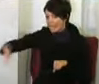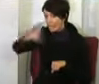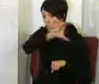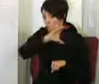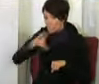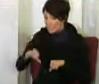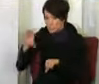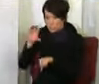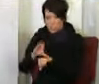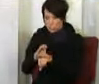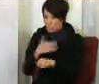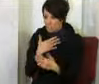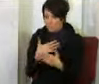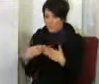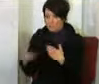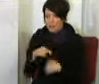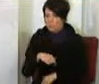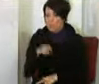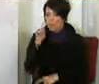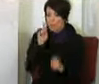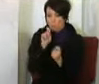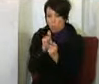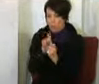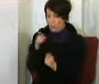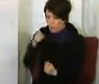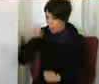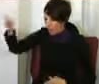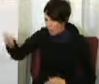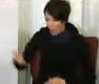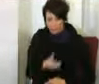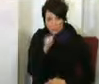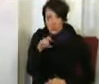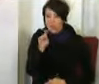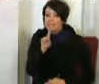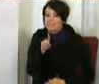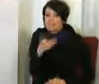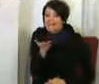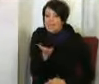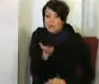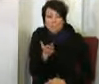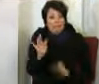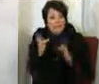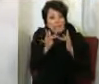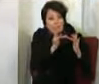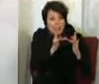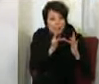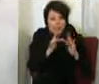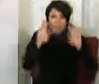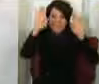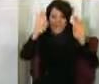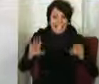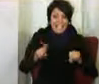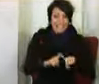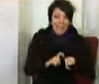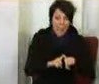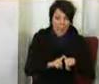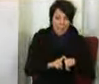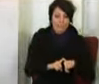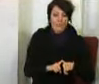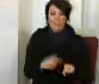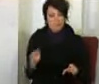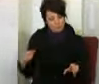You are welcome. You don't even have to be here. If you're on the internet, here's a fantastic time for you